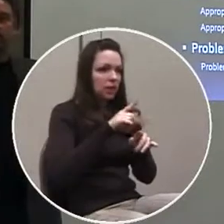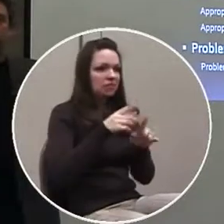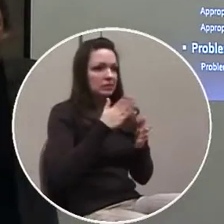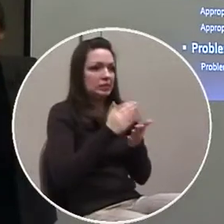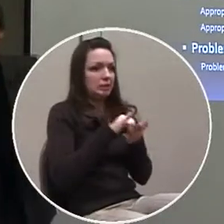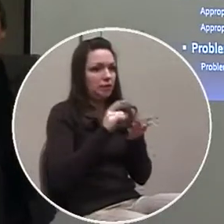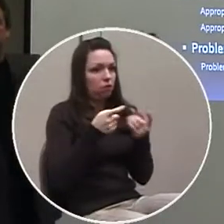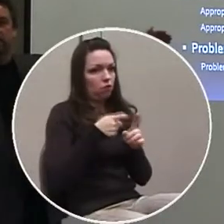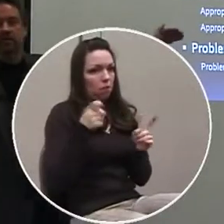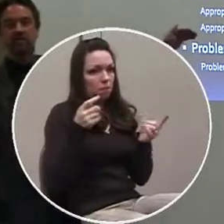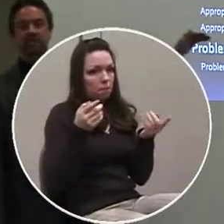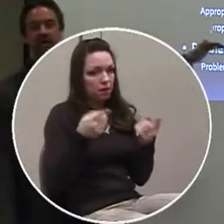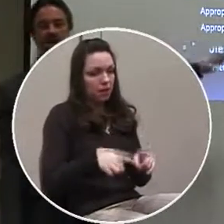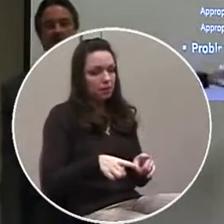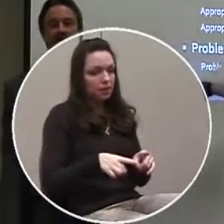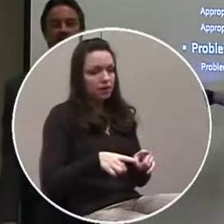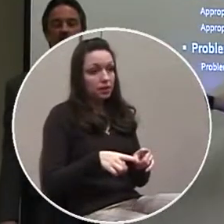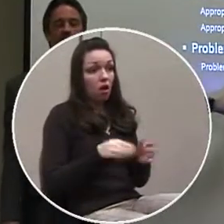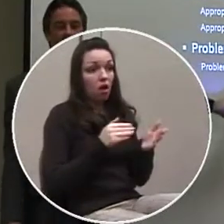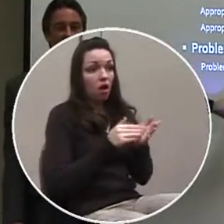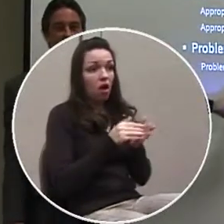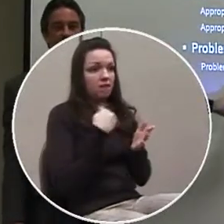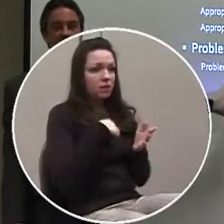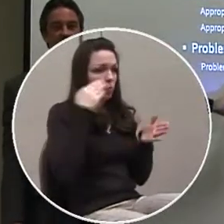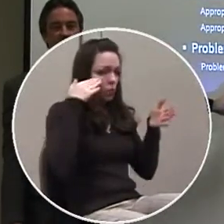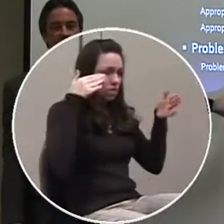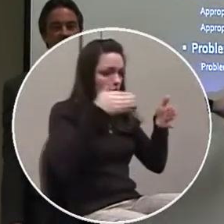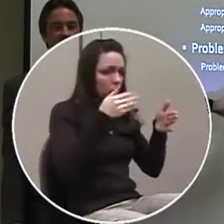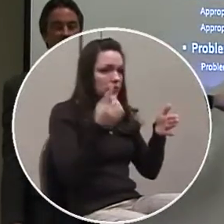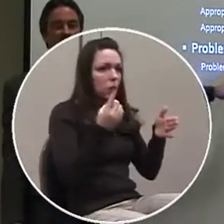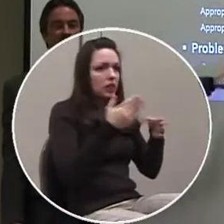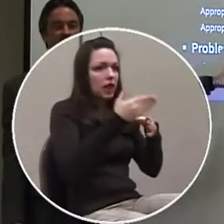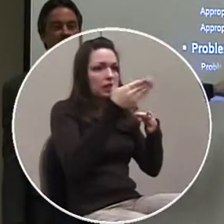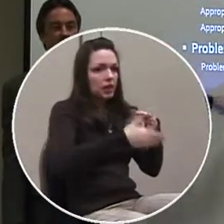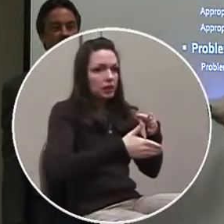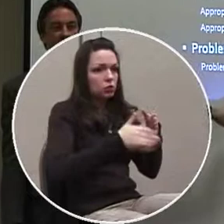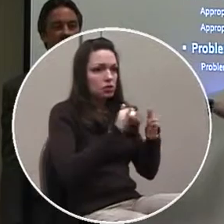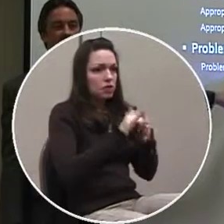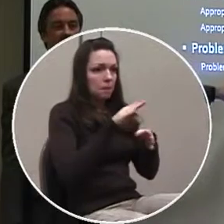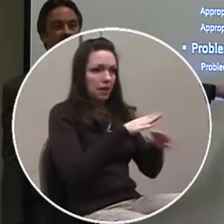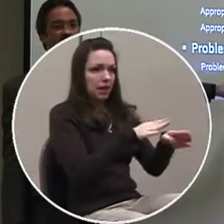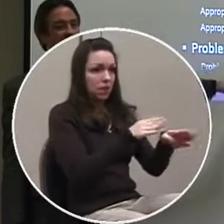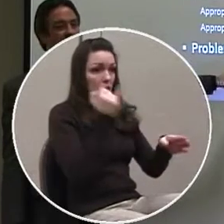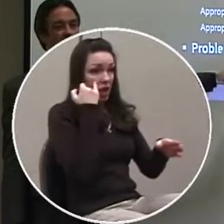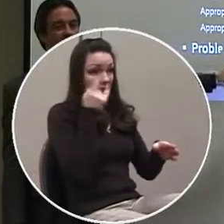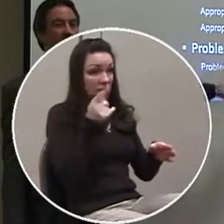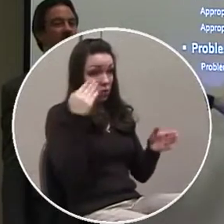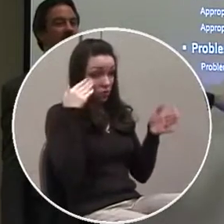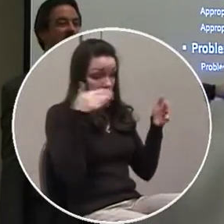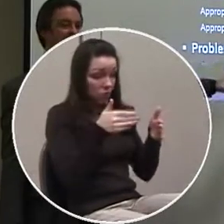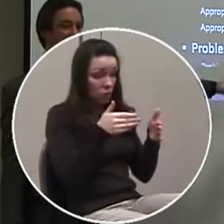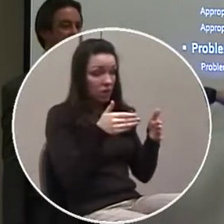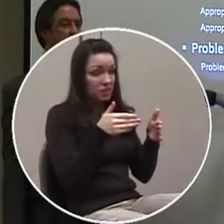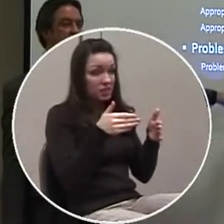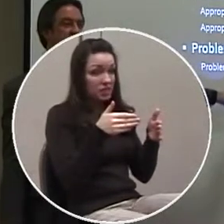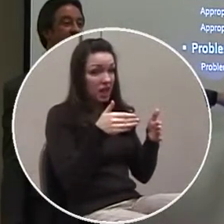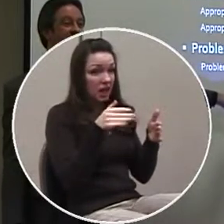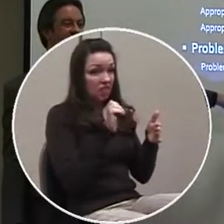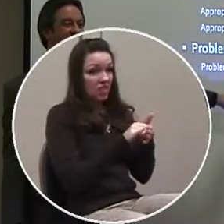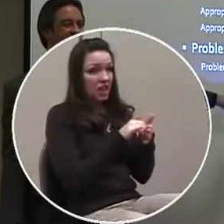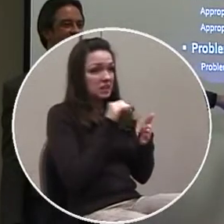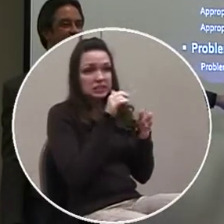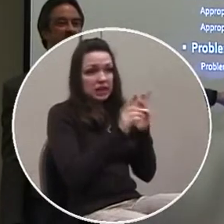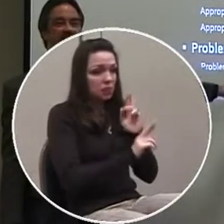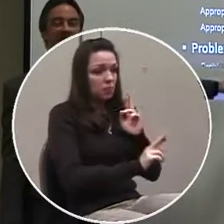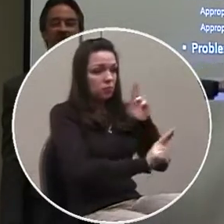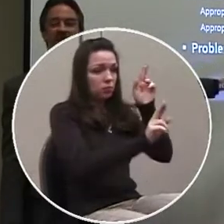Oftentimes what we've done is focused entirely on the consequences of the behavior. If you focus there, that is not the most respectful of